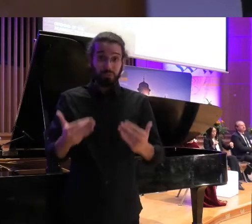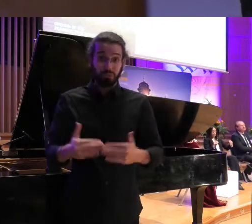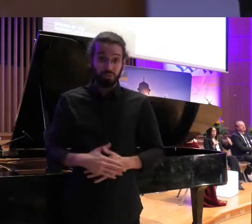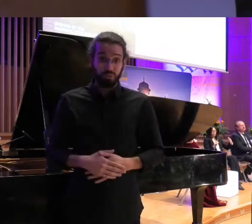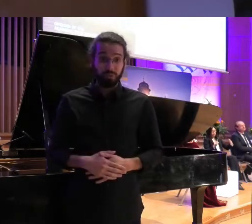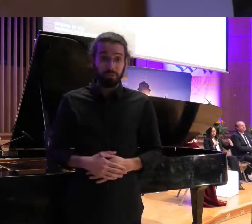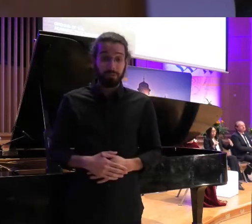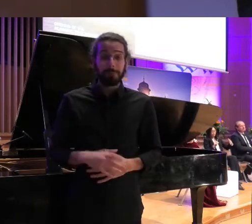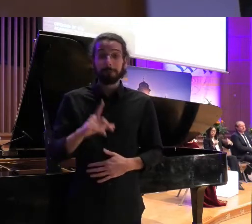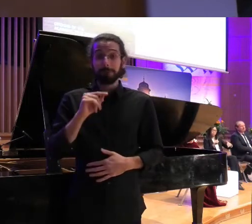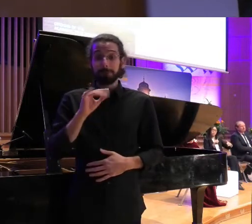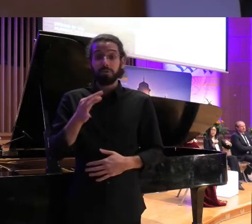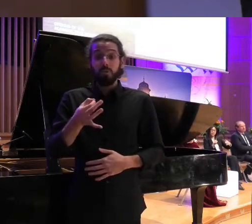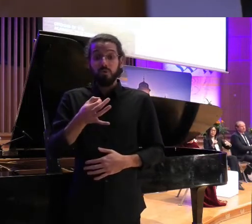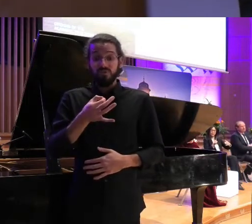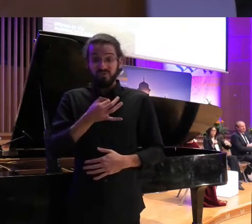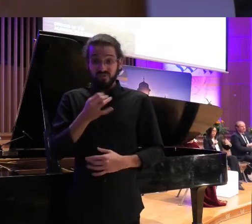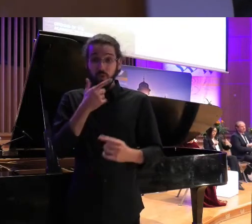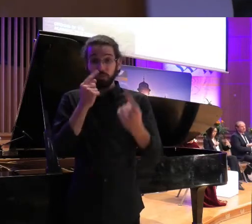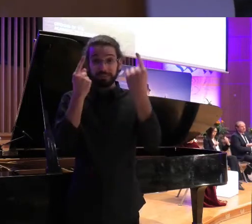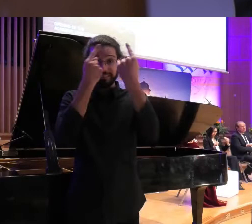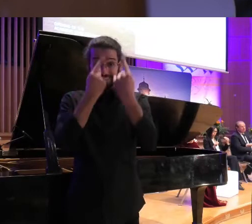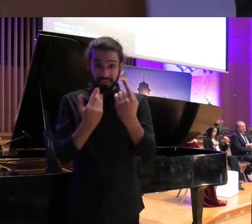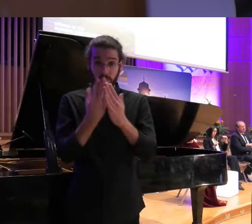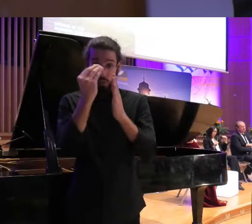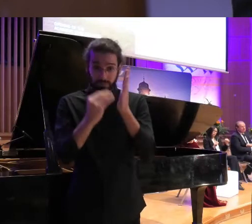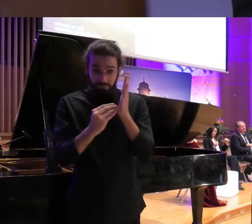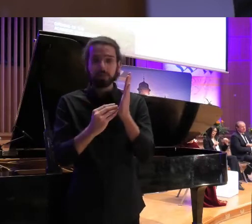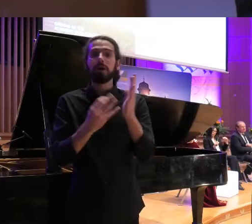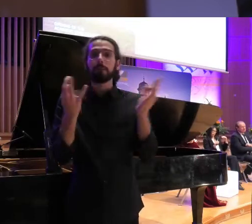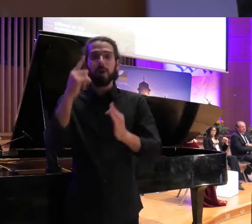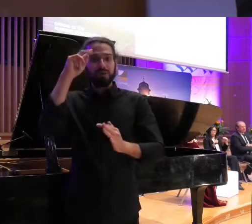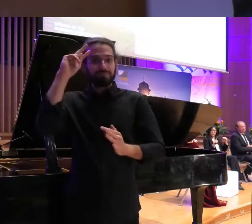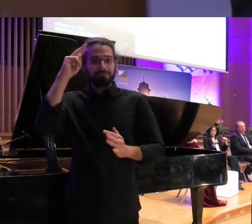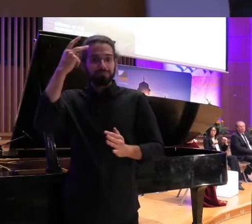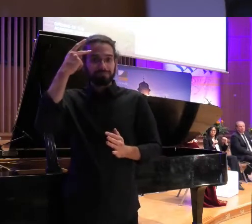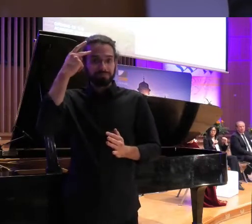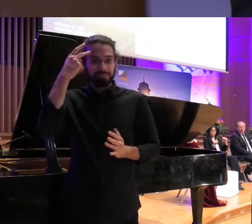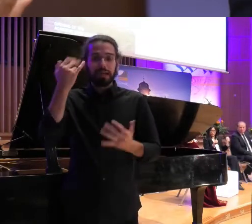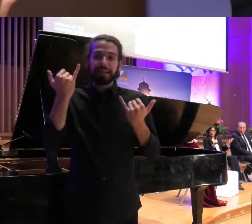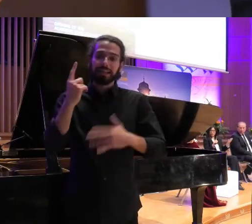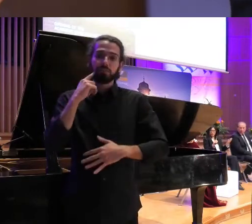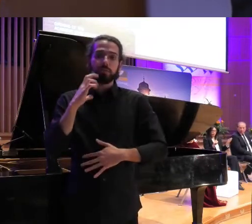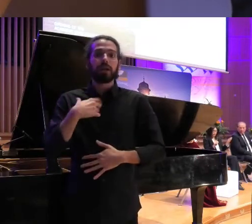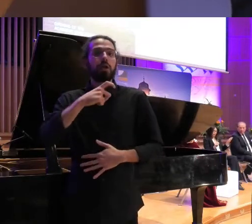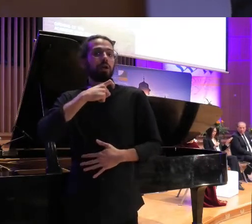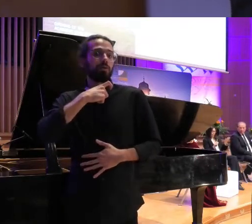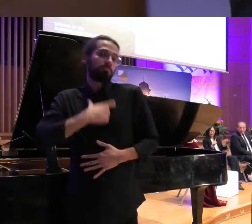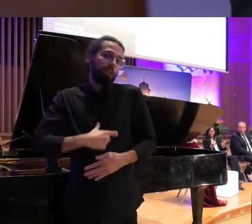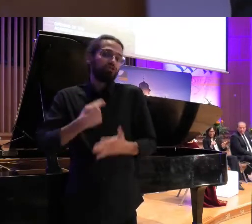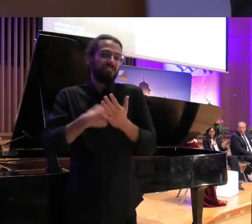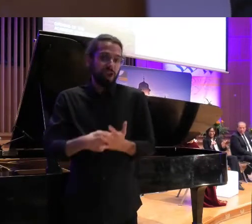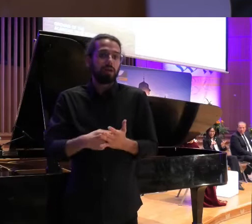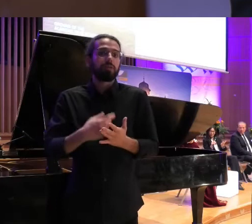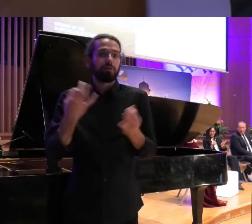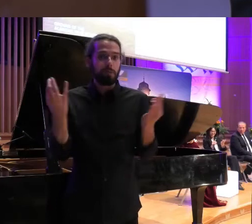should think from a different mindset. For instance, we should capitalize on human values. For example, I heard